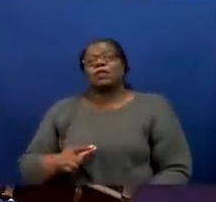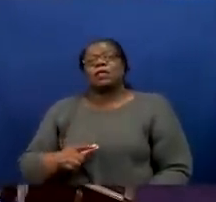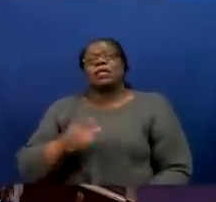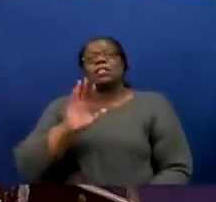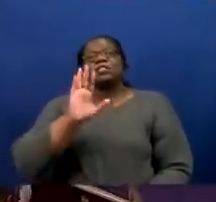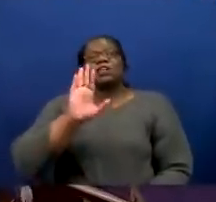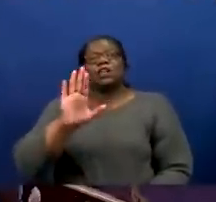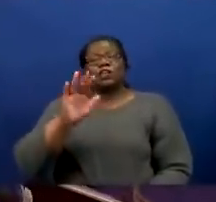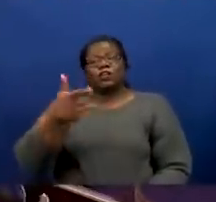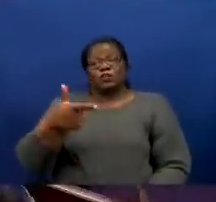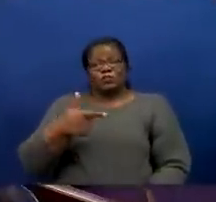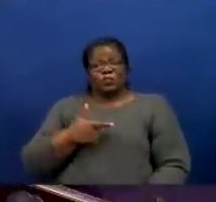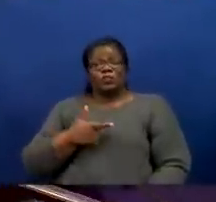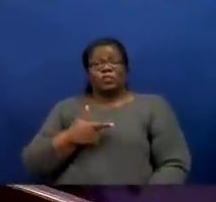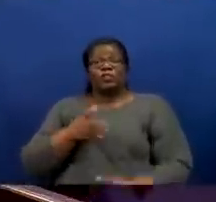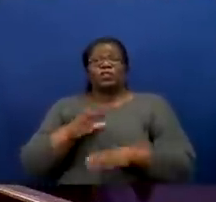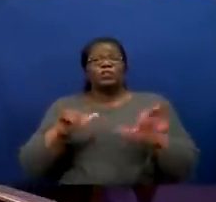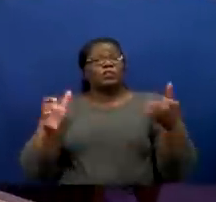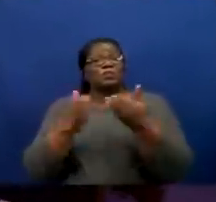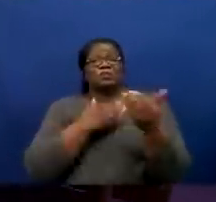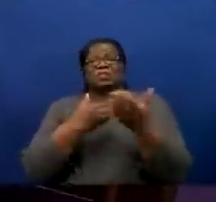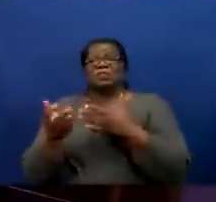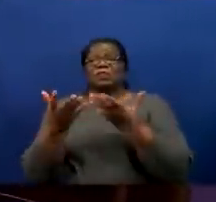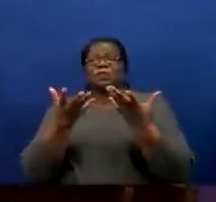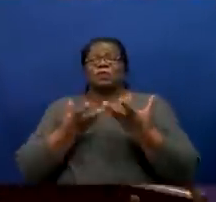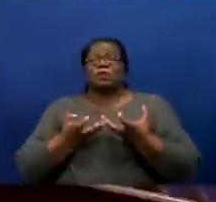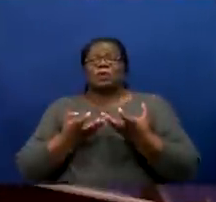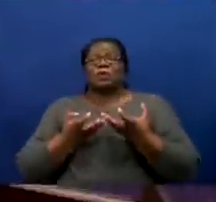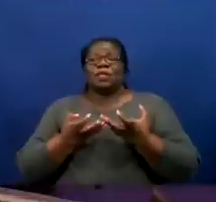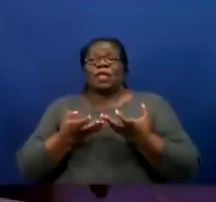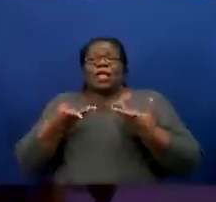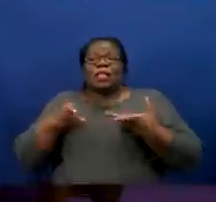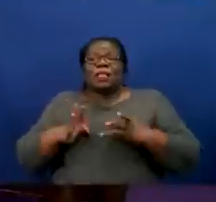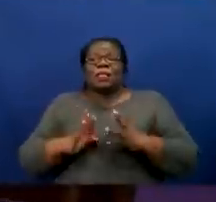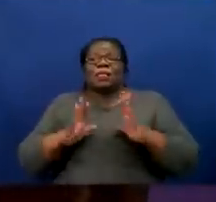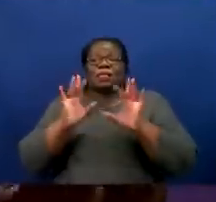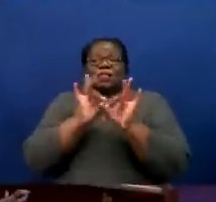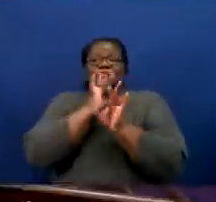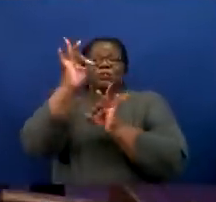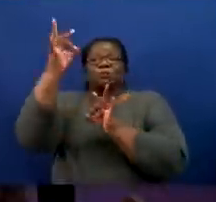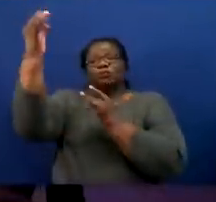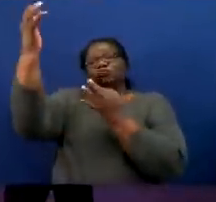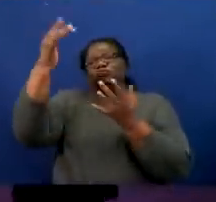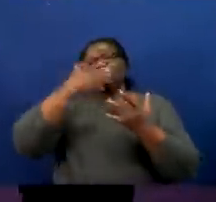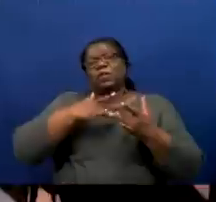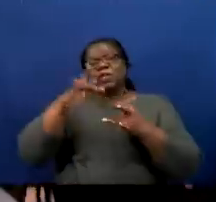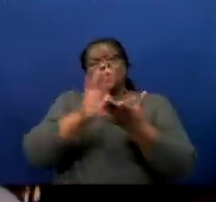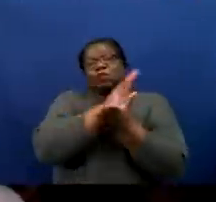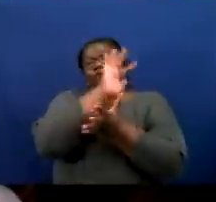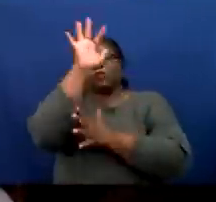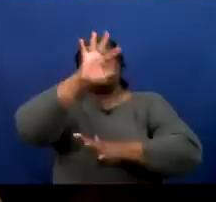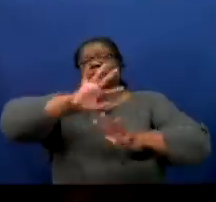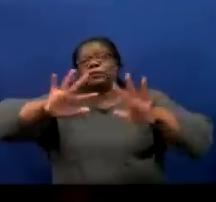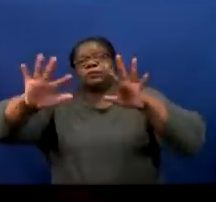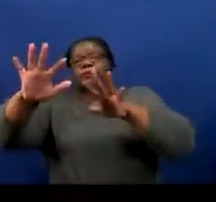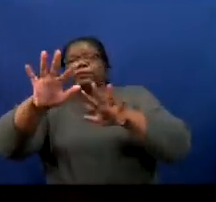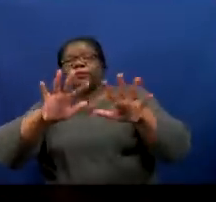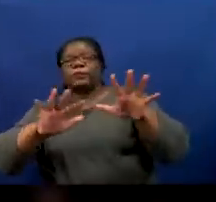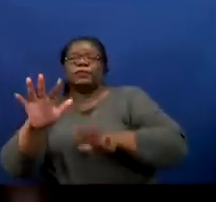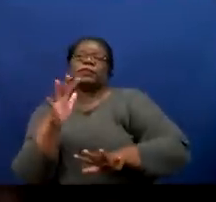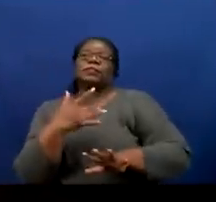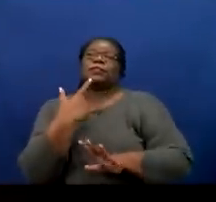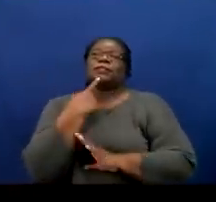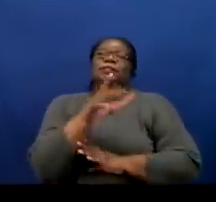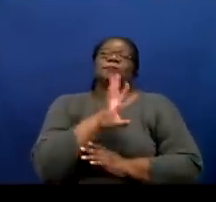your turn. Do what you want to do. Let fire fall down. Let glory fill this house. Speak, Lord.